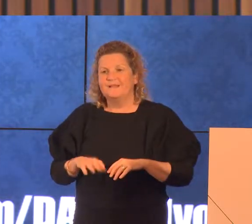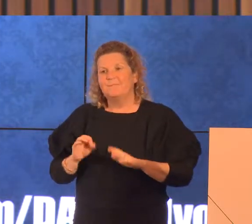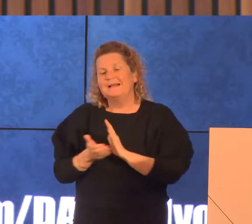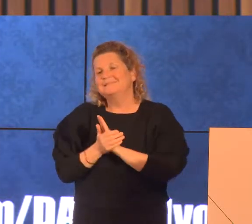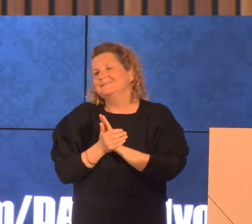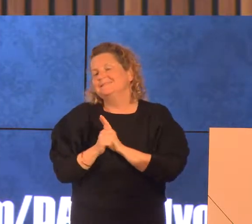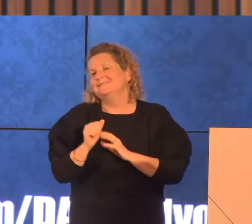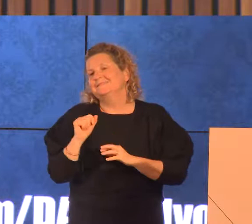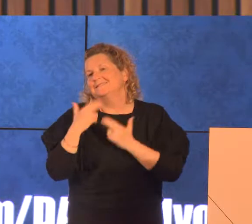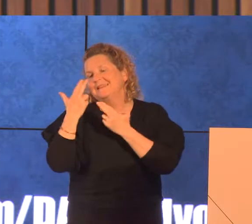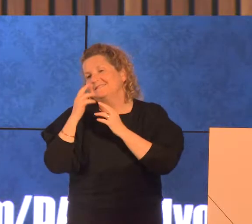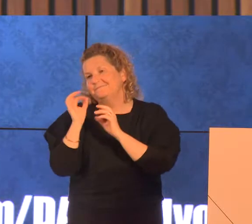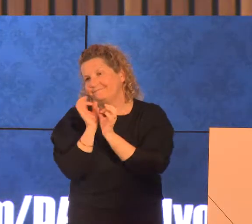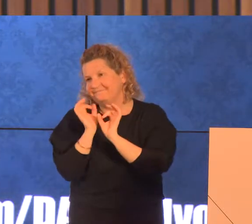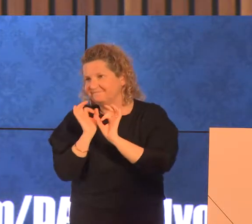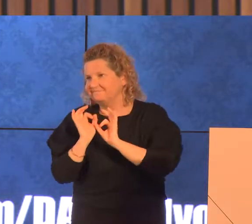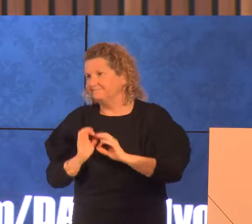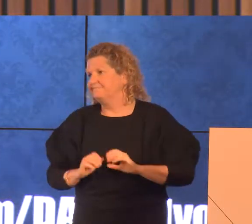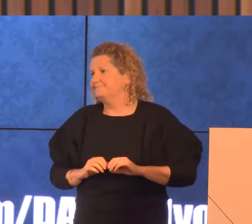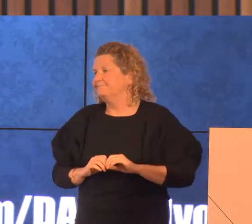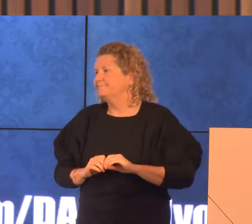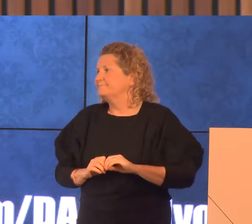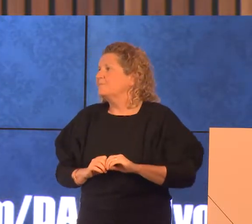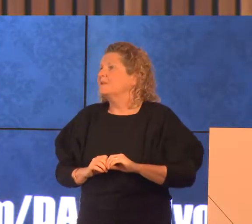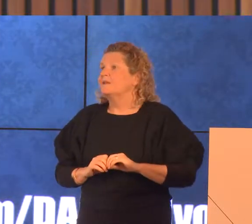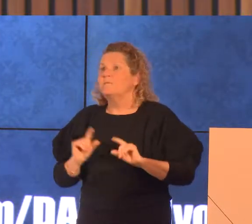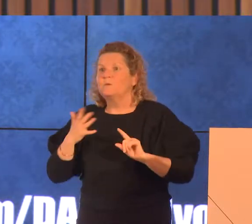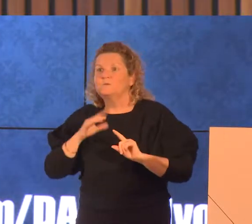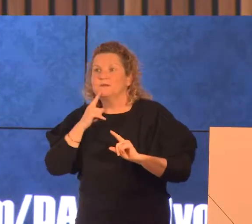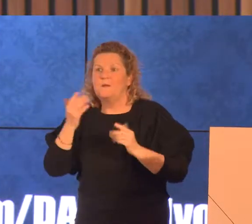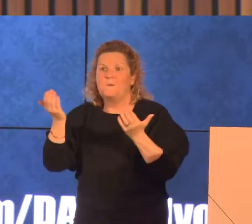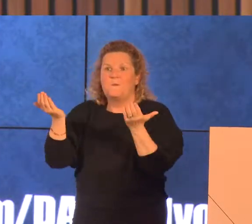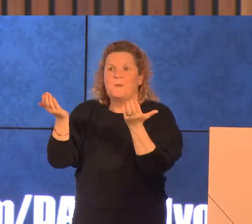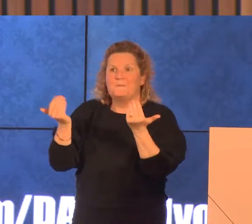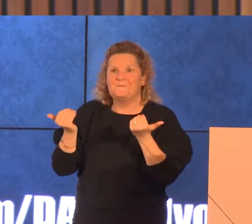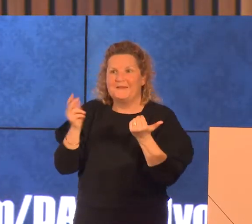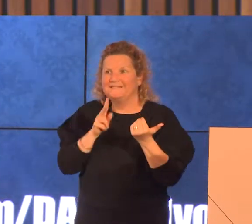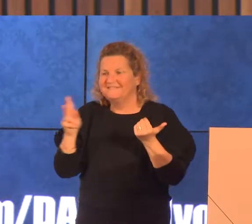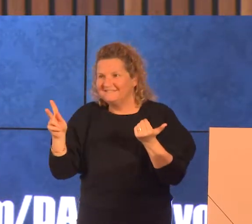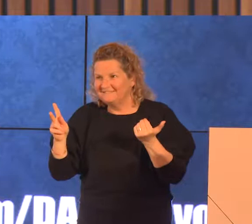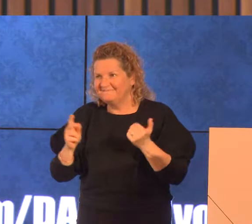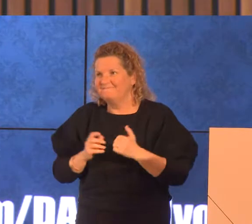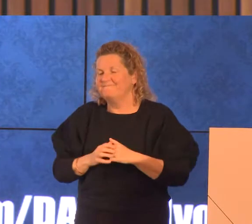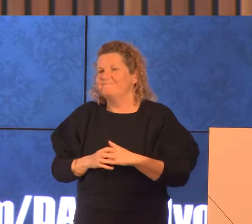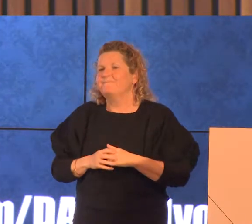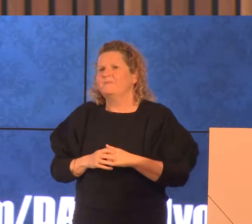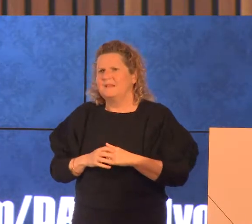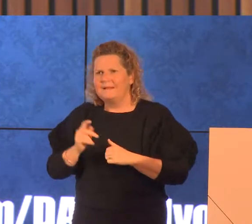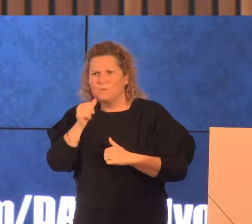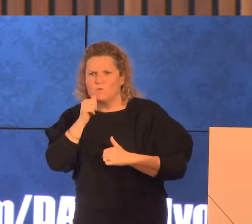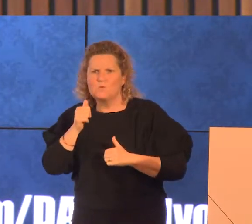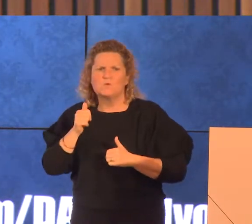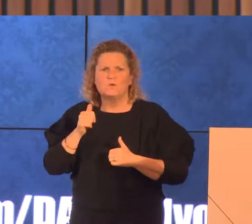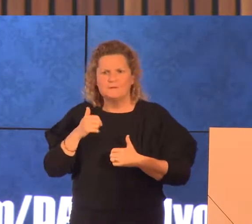talents lie. However, welcome back, everybody. And this afternoon promises to be